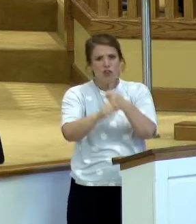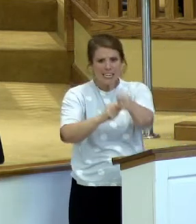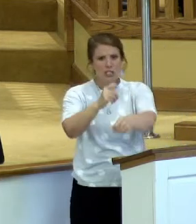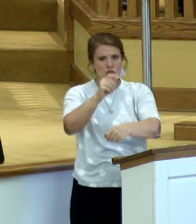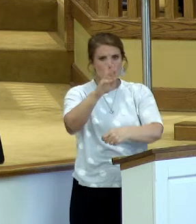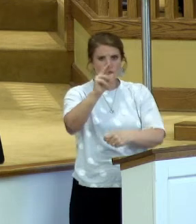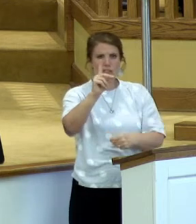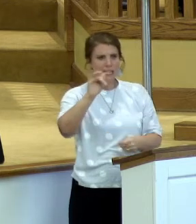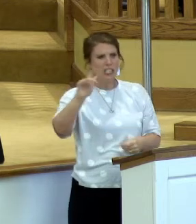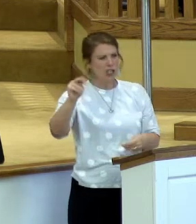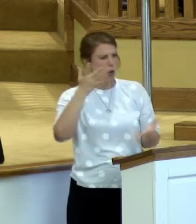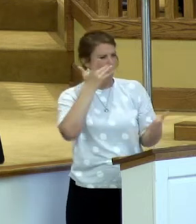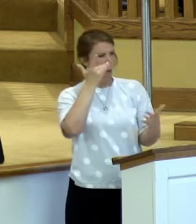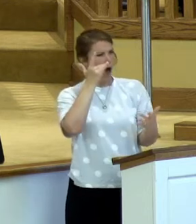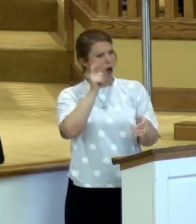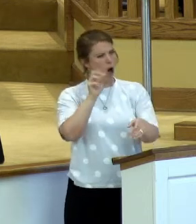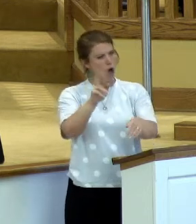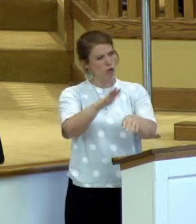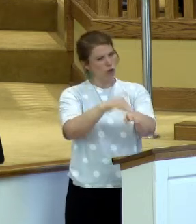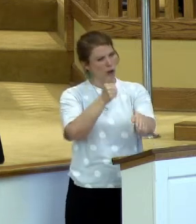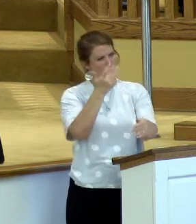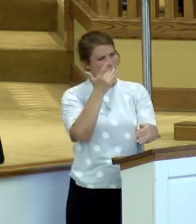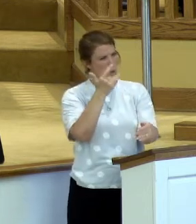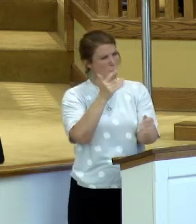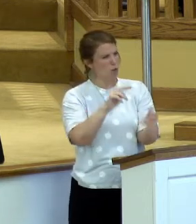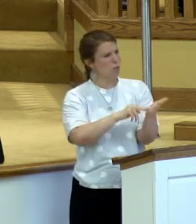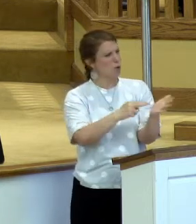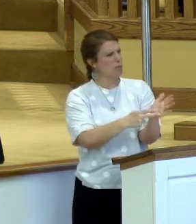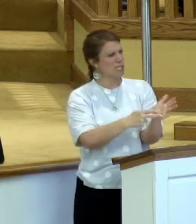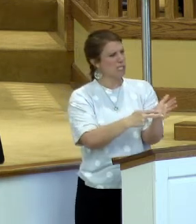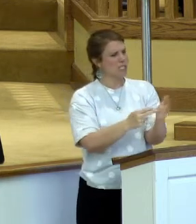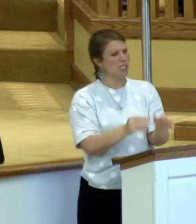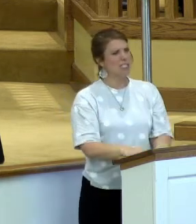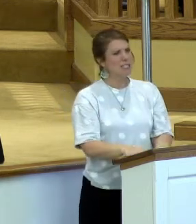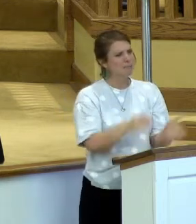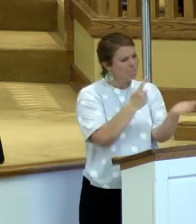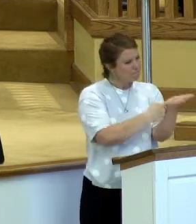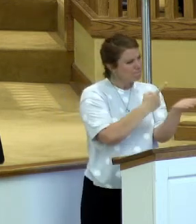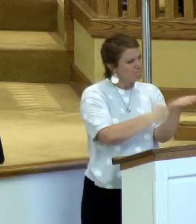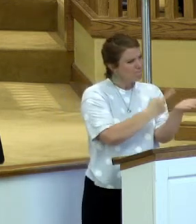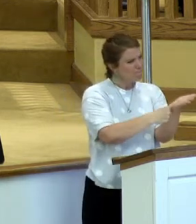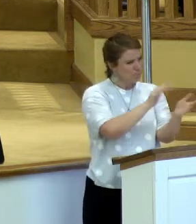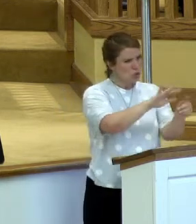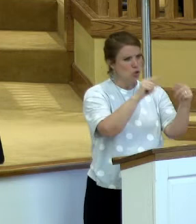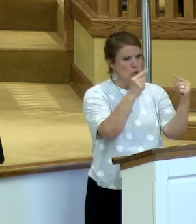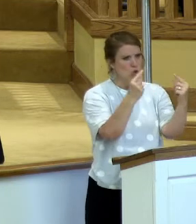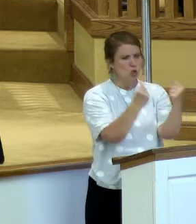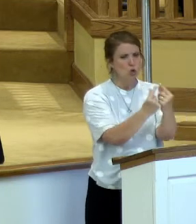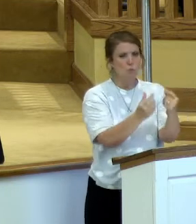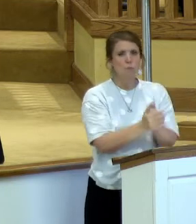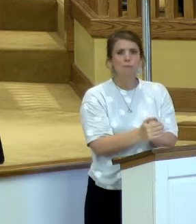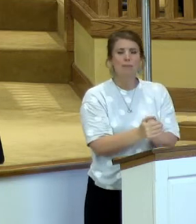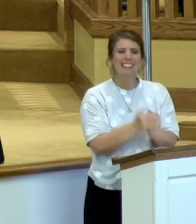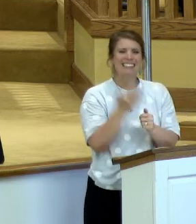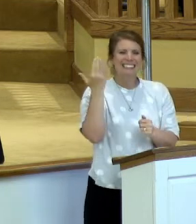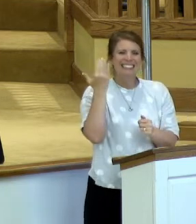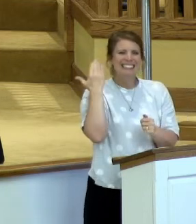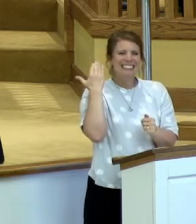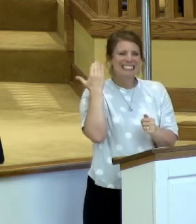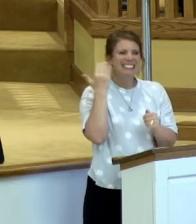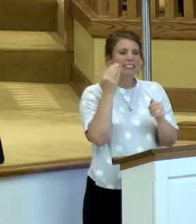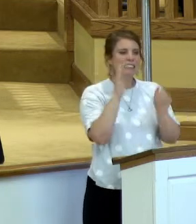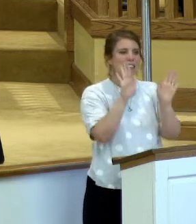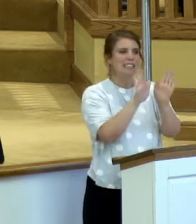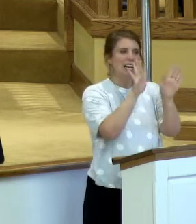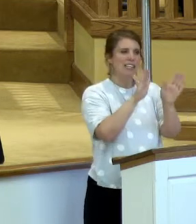right? But why do we have an altar call? Why do we give an invitation? Why? What's the purpose of it? So discuss that amongst your group. But this past Sunday, I happened